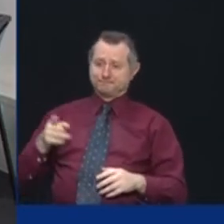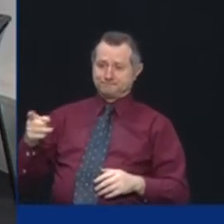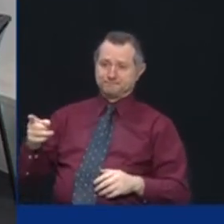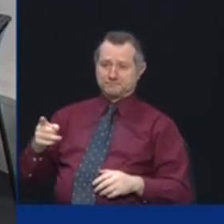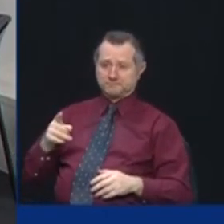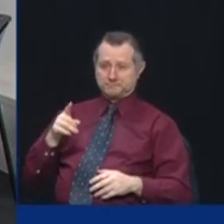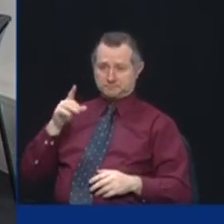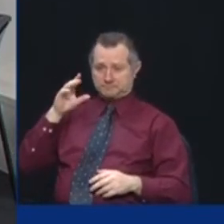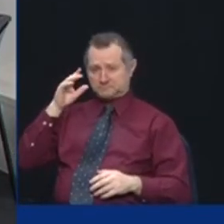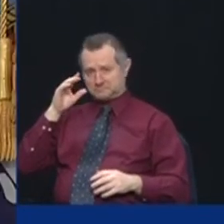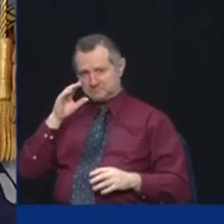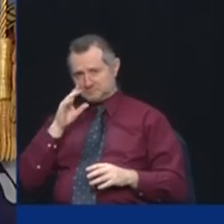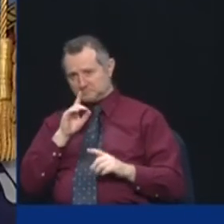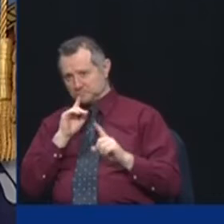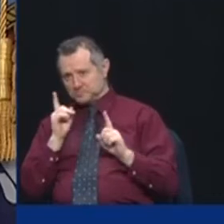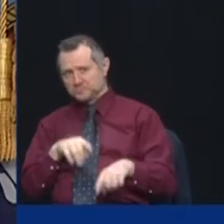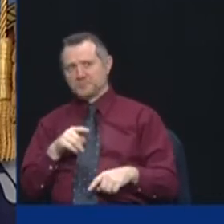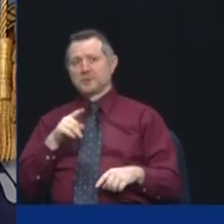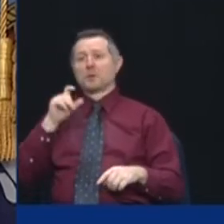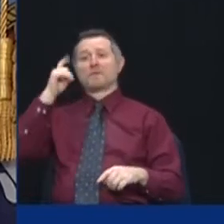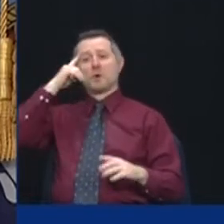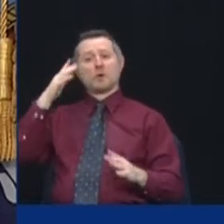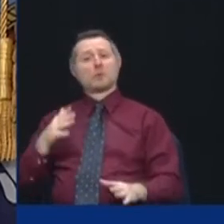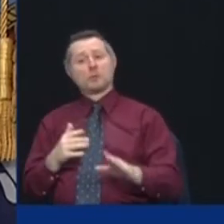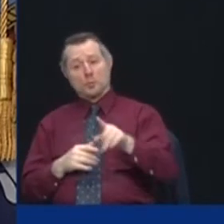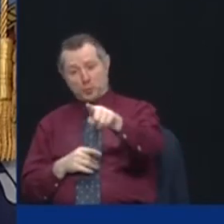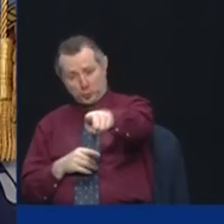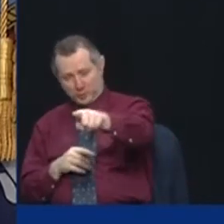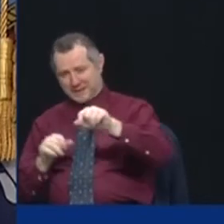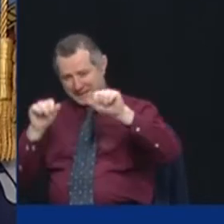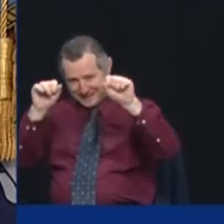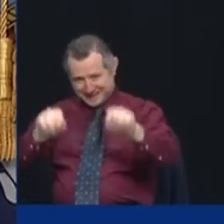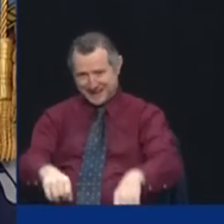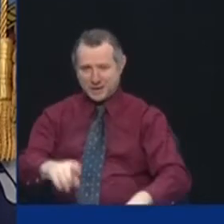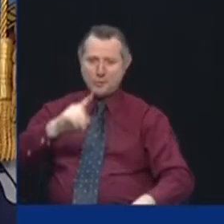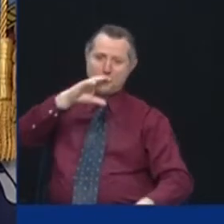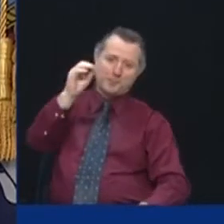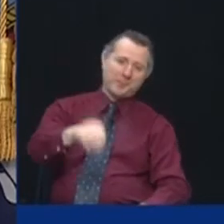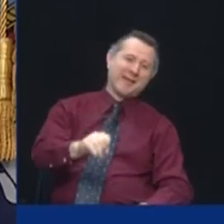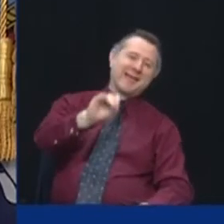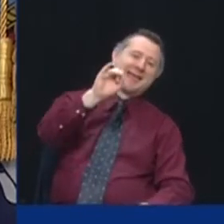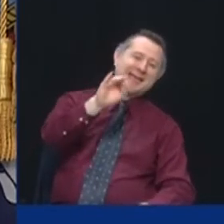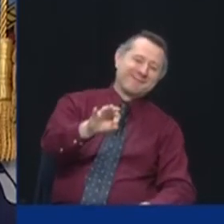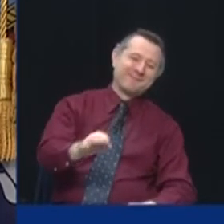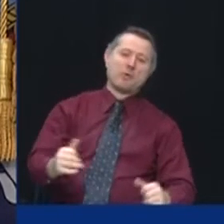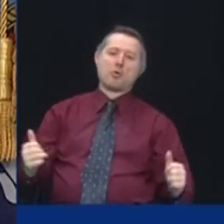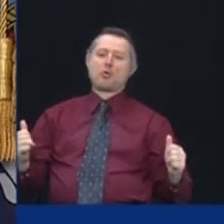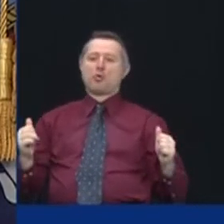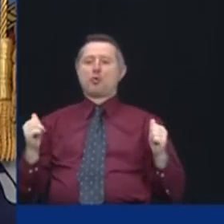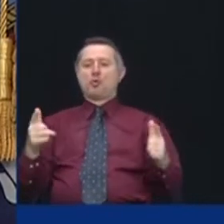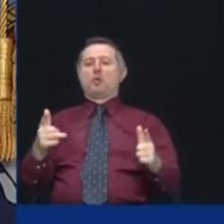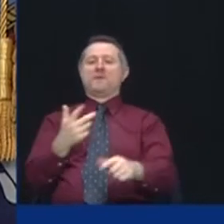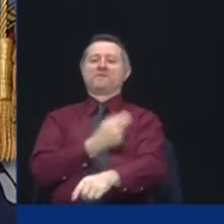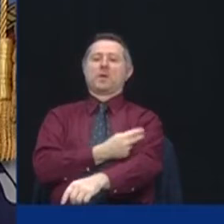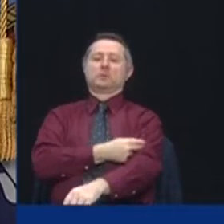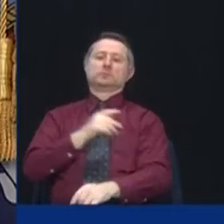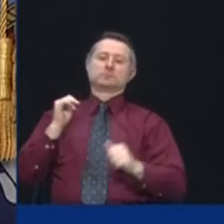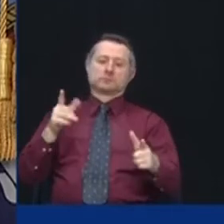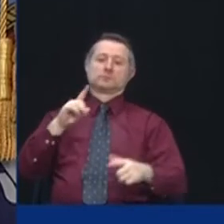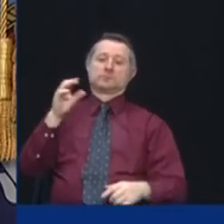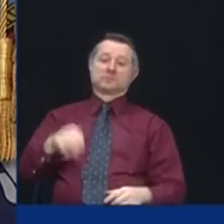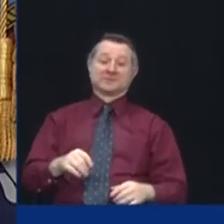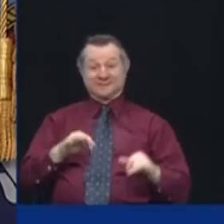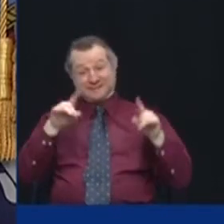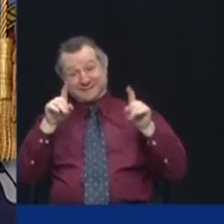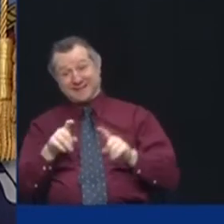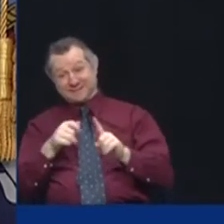at 100% if you have all vaccinated people. We're doing away with the testing requirement, which was quite